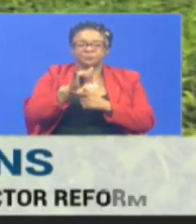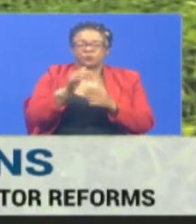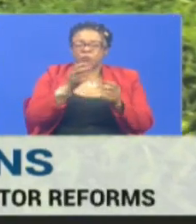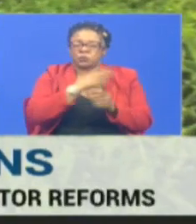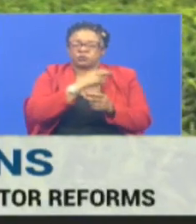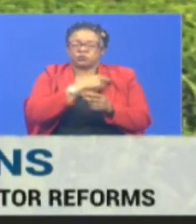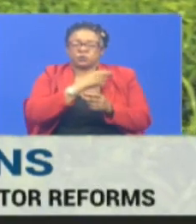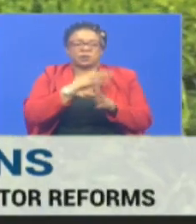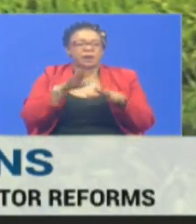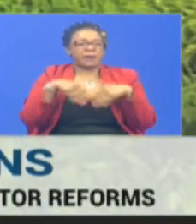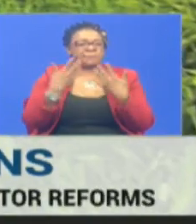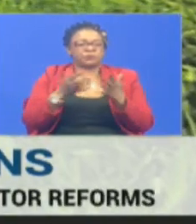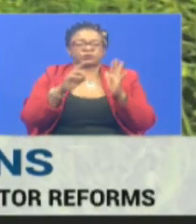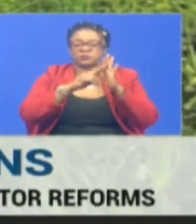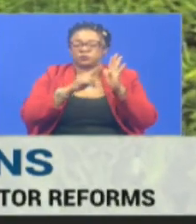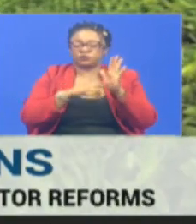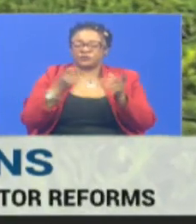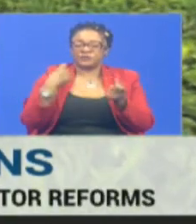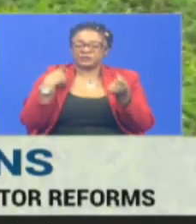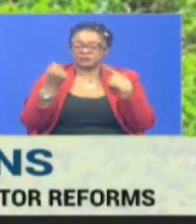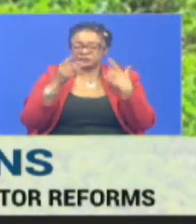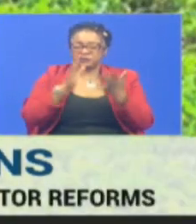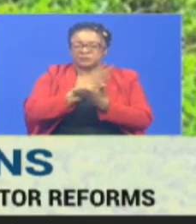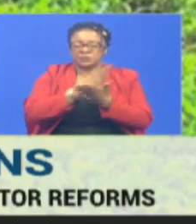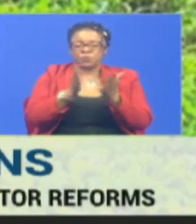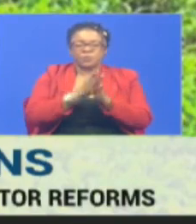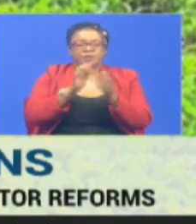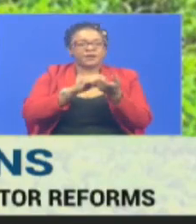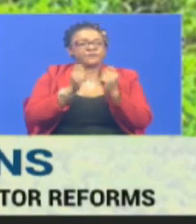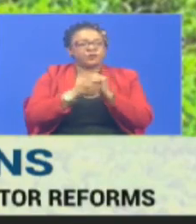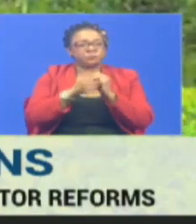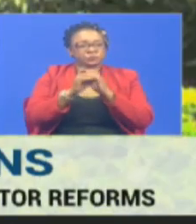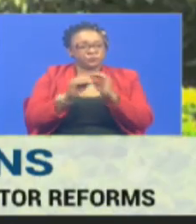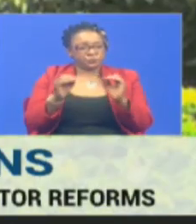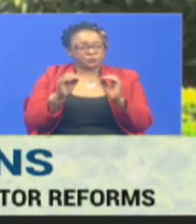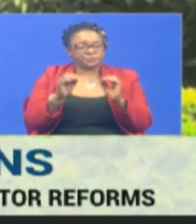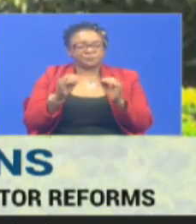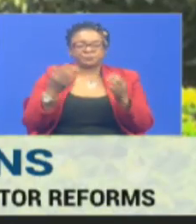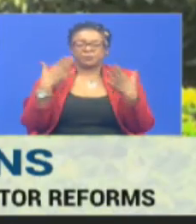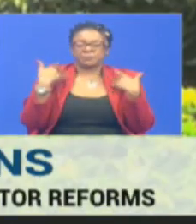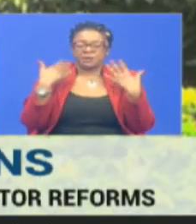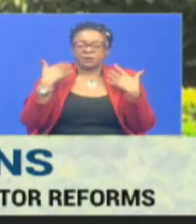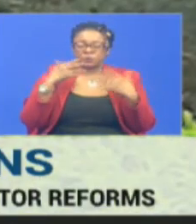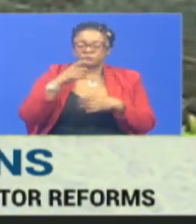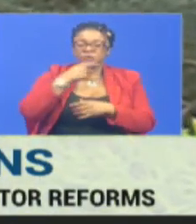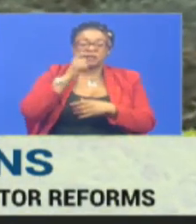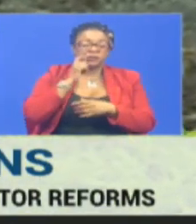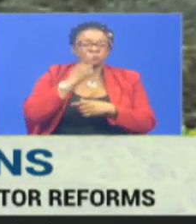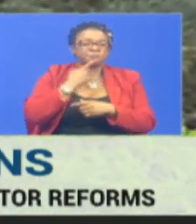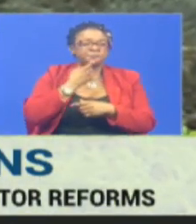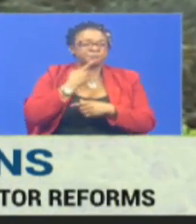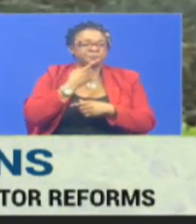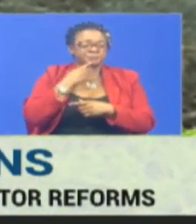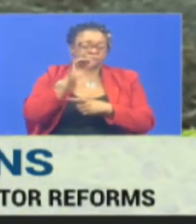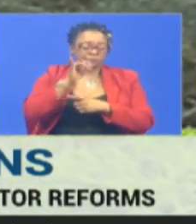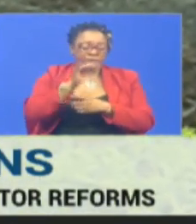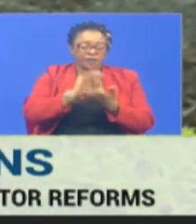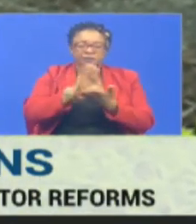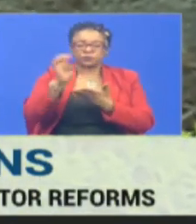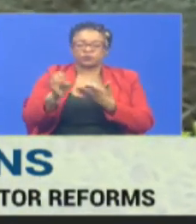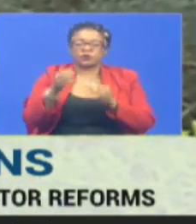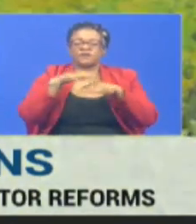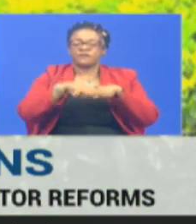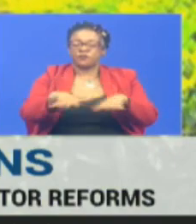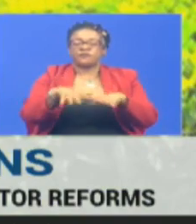regarding regulation of the tea sector and the ongoing reforms. According to Meru County Governor Kiraitu Murungi, the said exclusion of the devolved governments